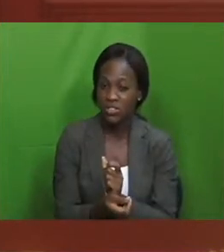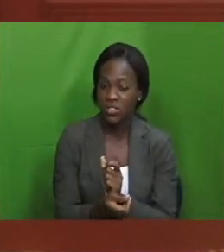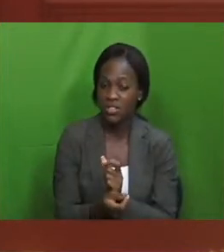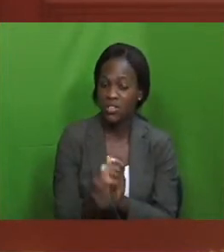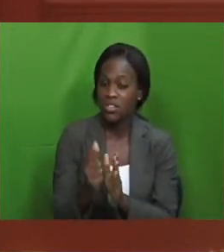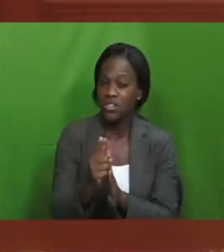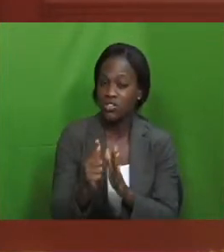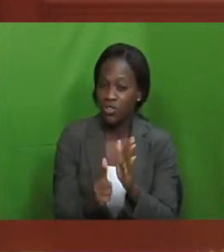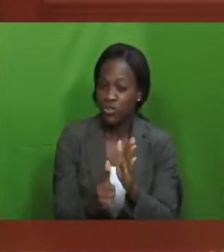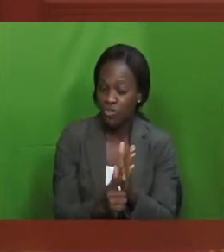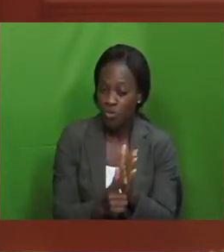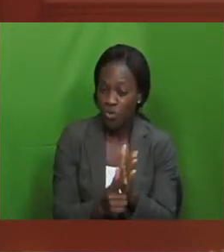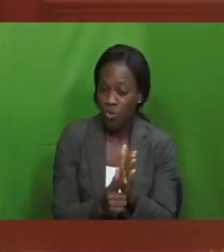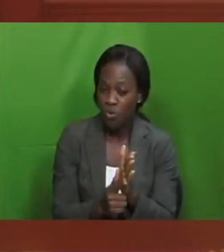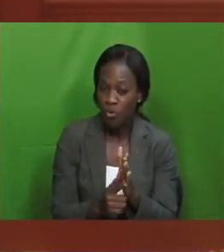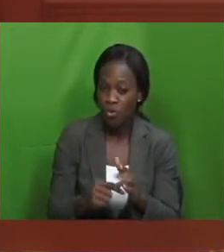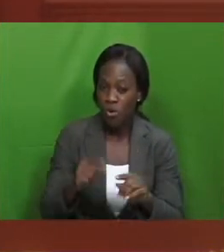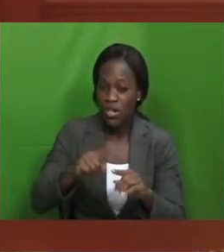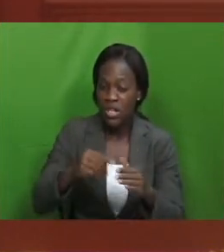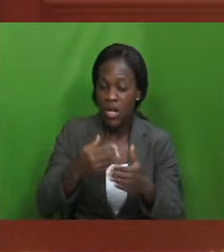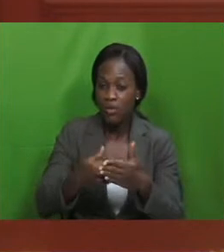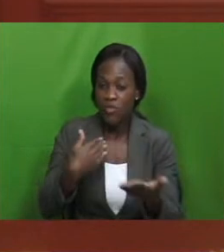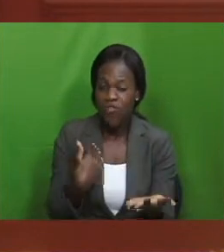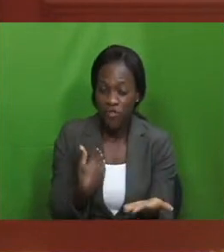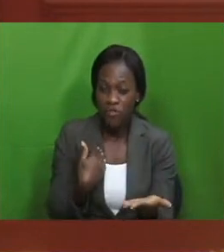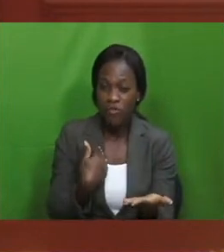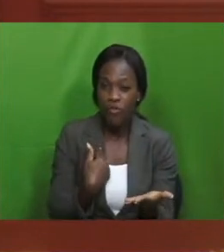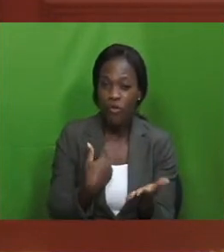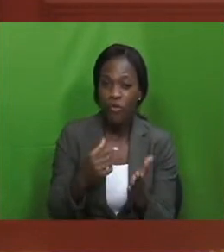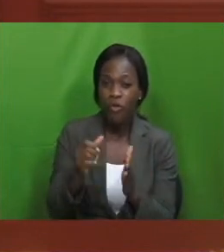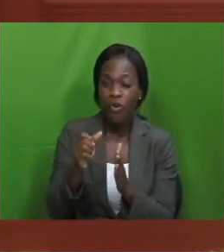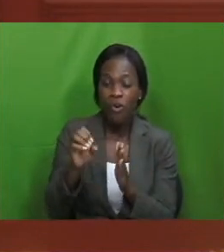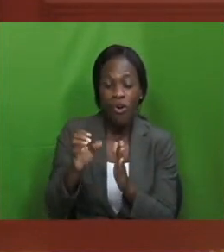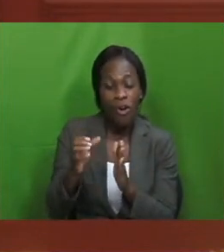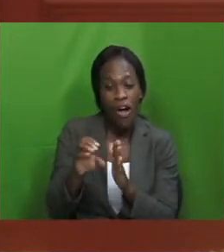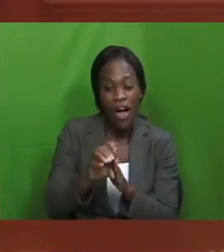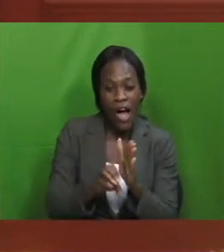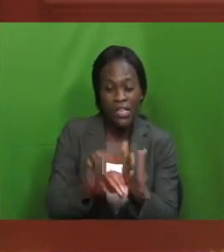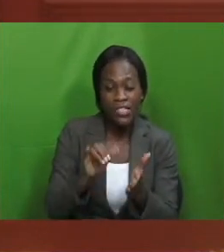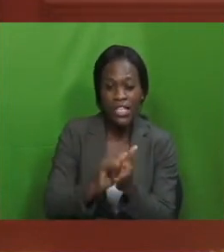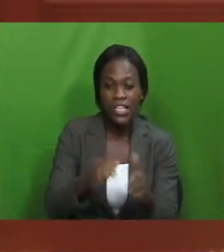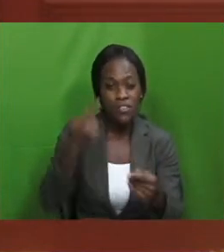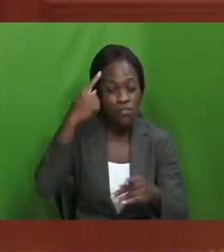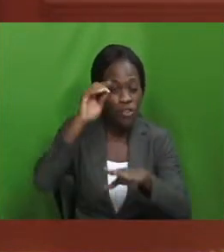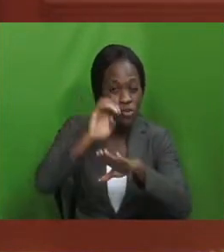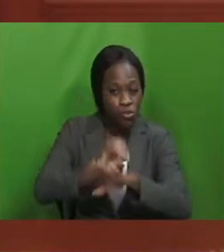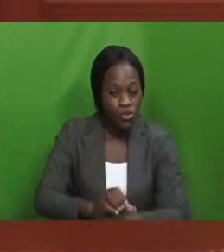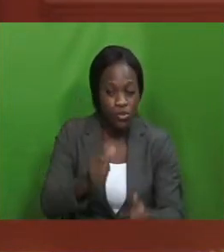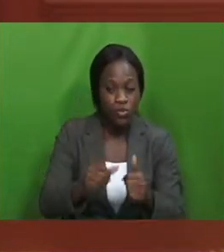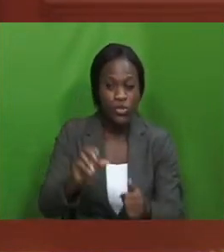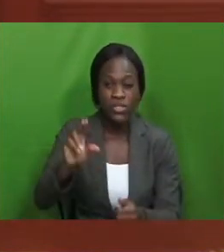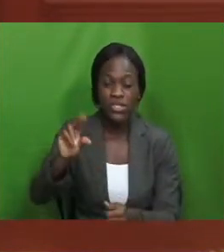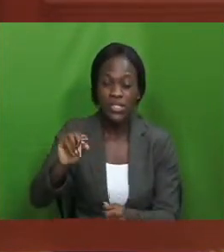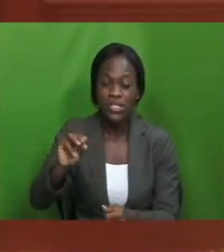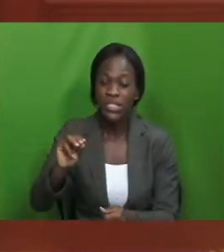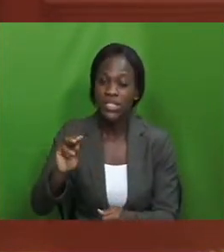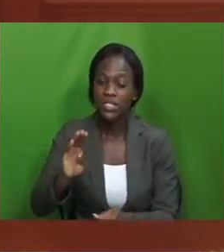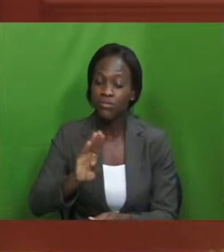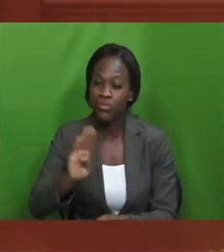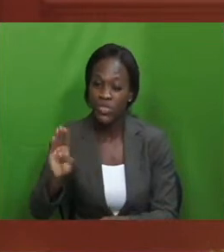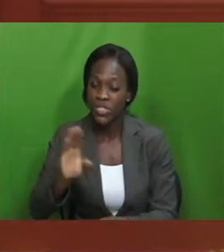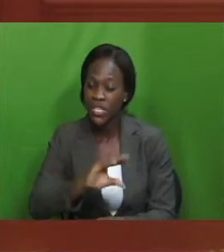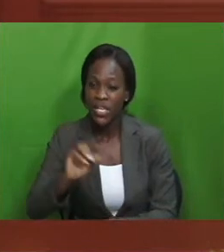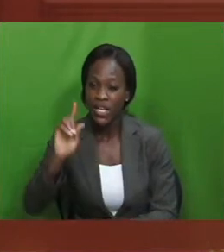referenced what was approved by appropriation for compensation of employees, which was 30 billion, and 1